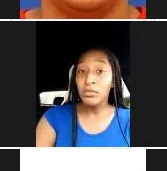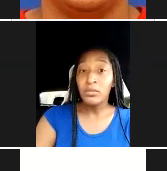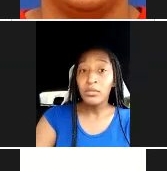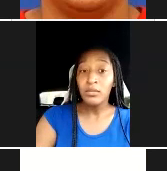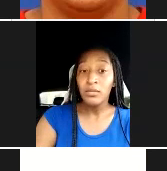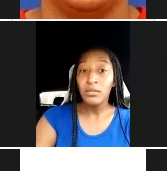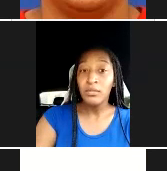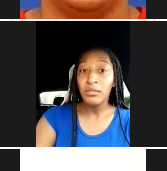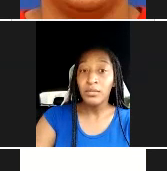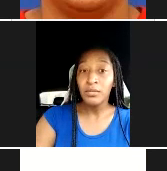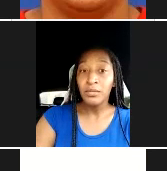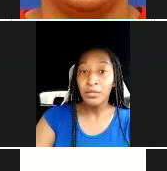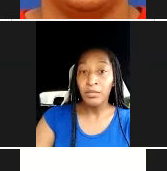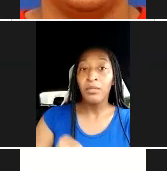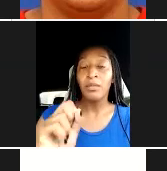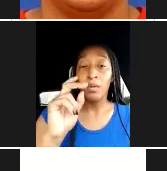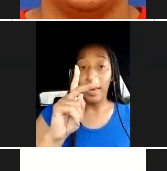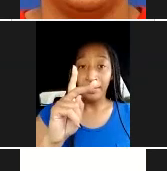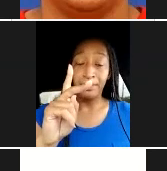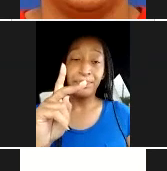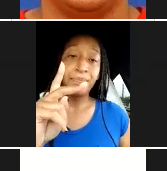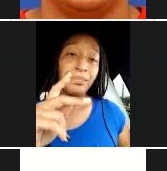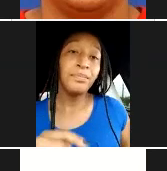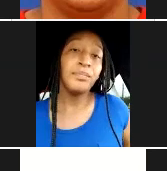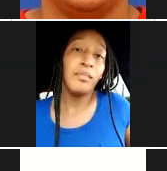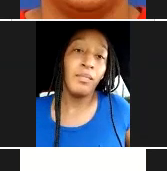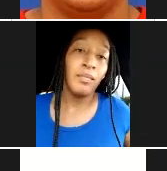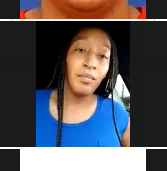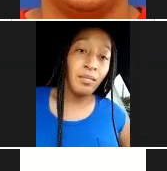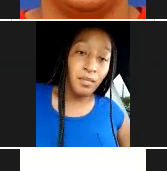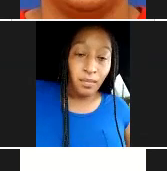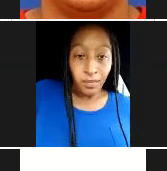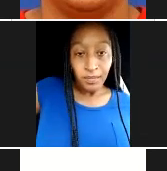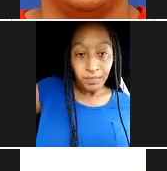Okay, so I'm